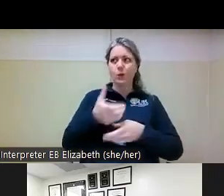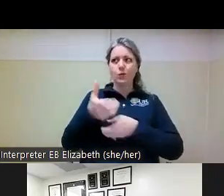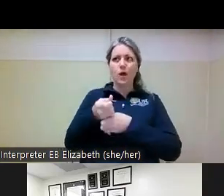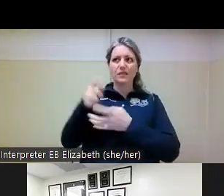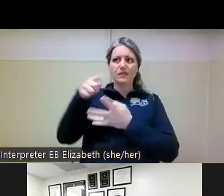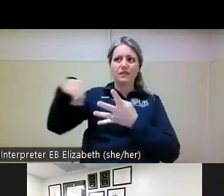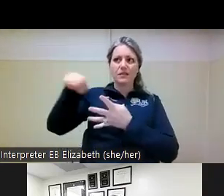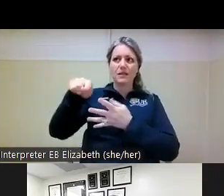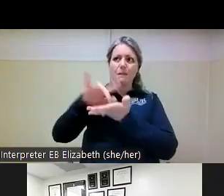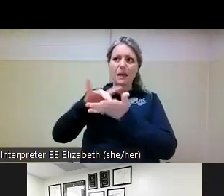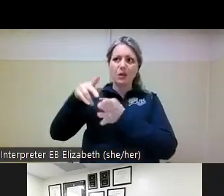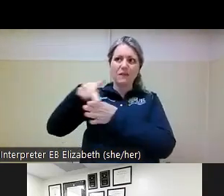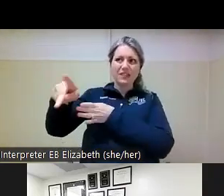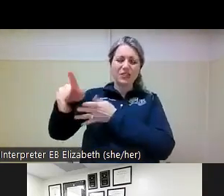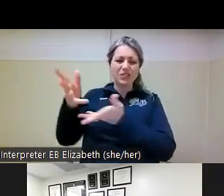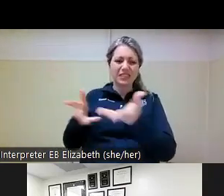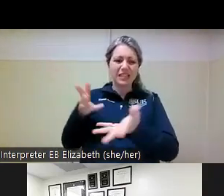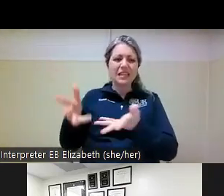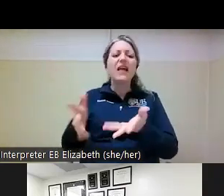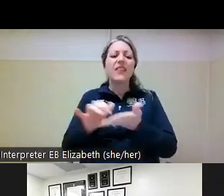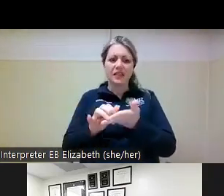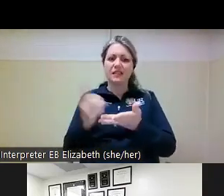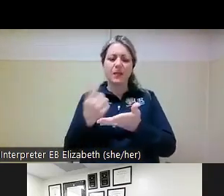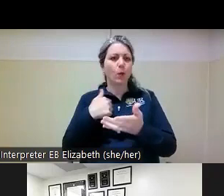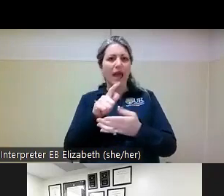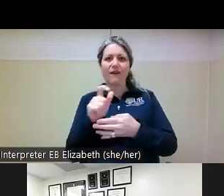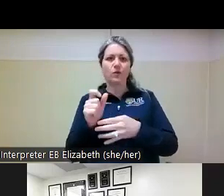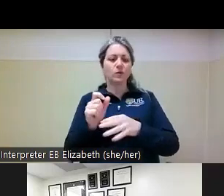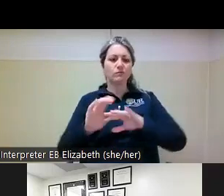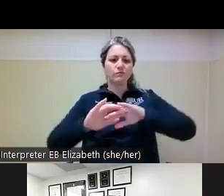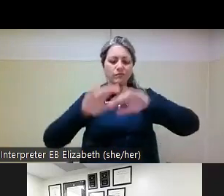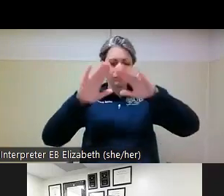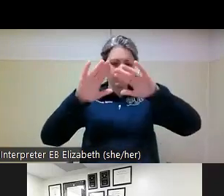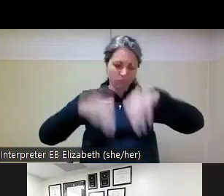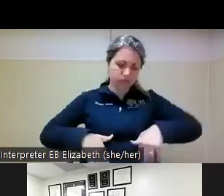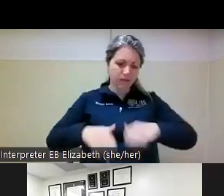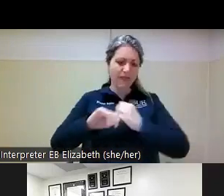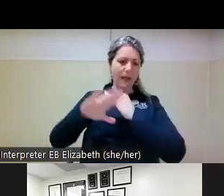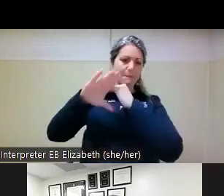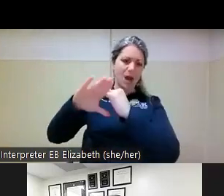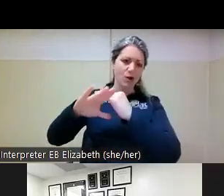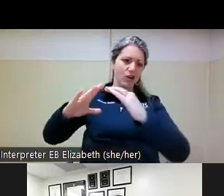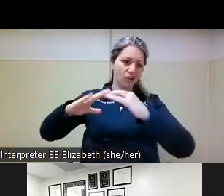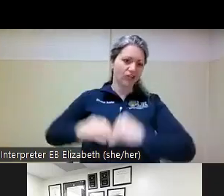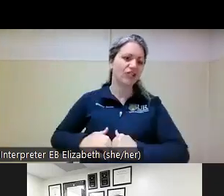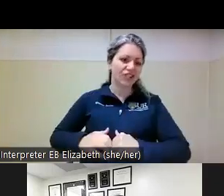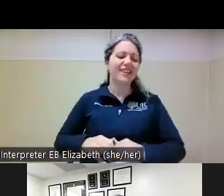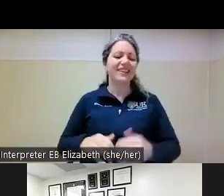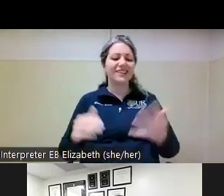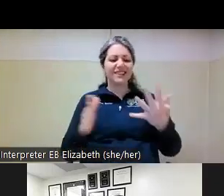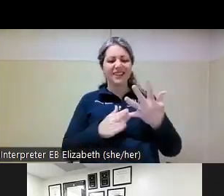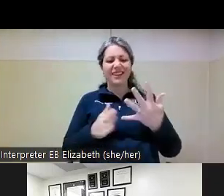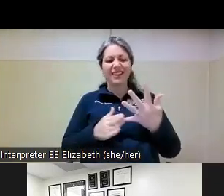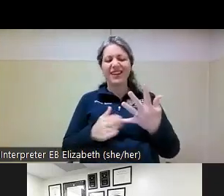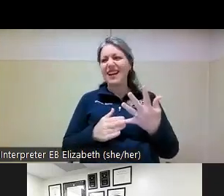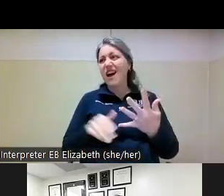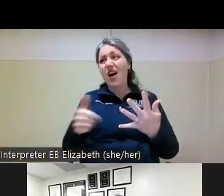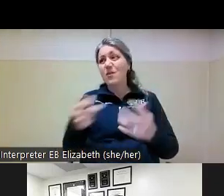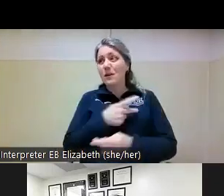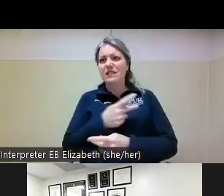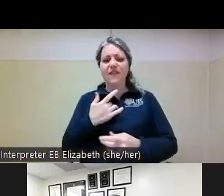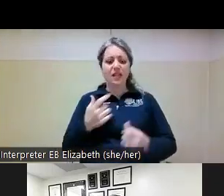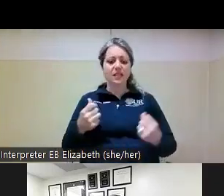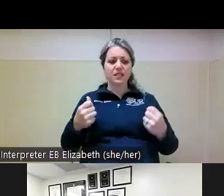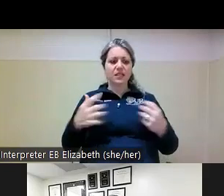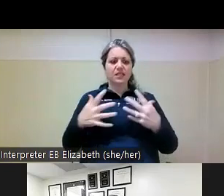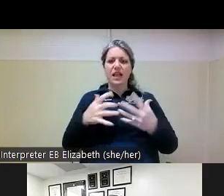medical professionals. And that's certainly something that we have to continuously work on. And other patients are just afraid of the discomfort